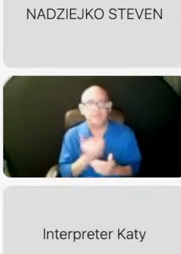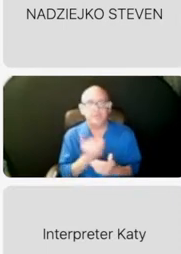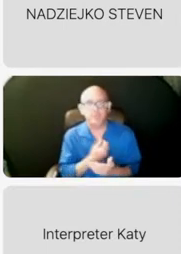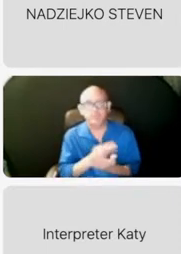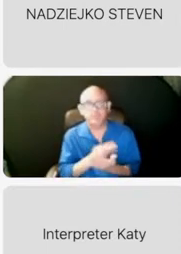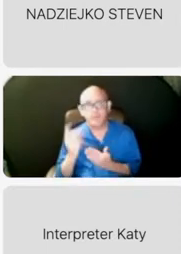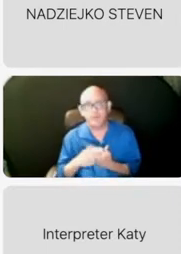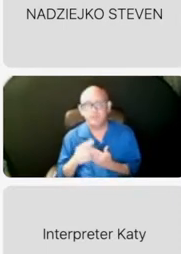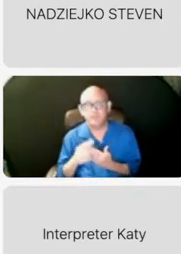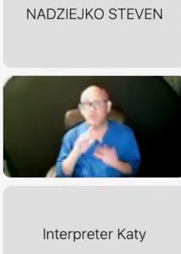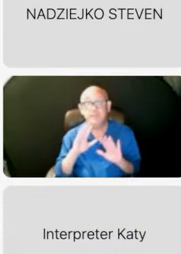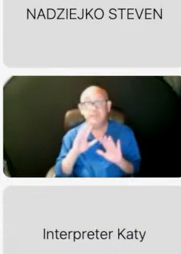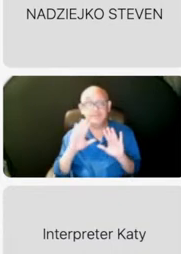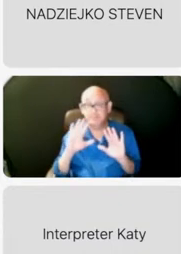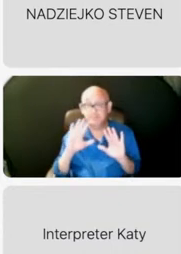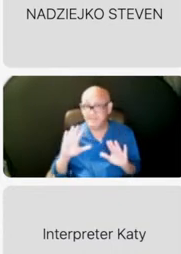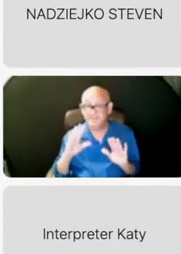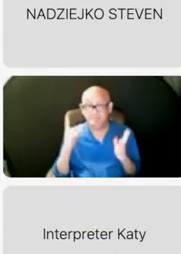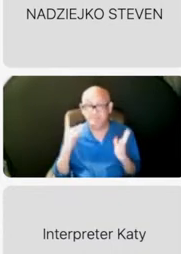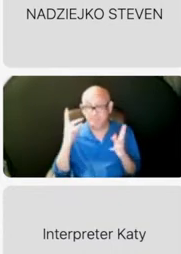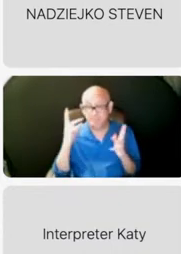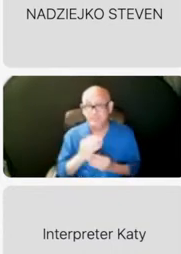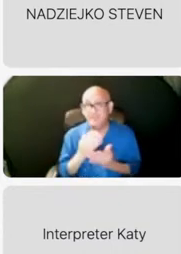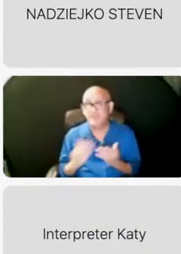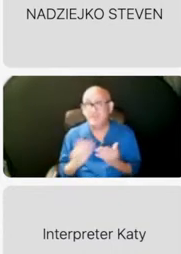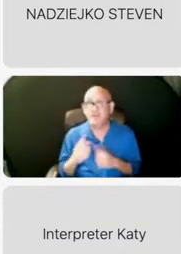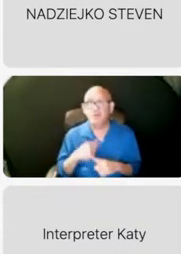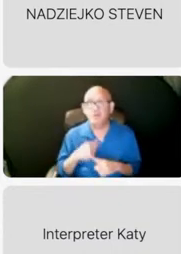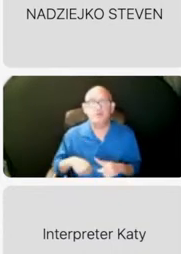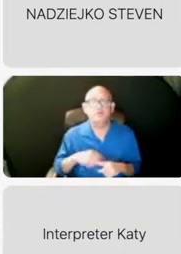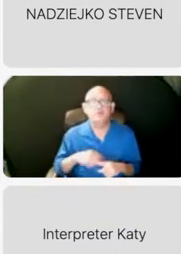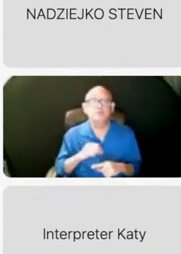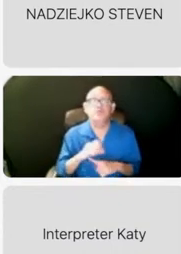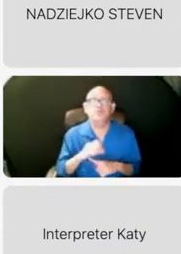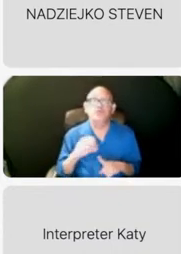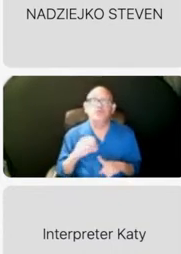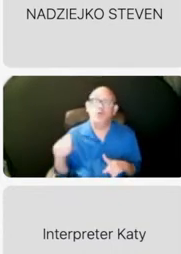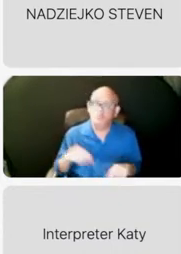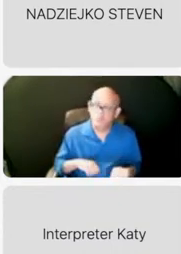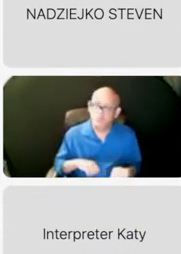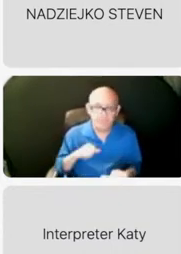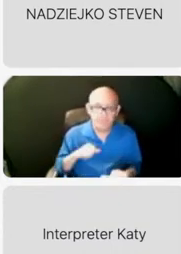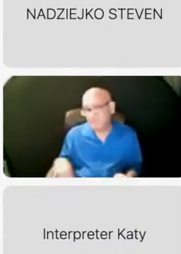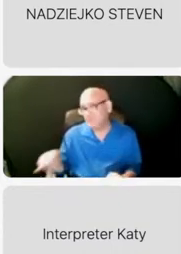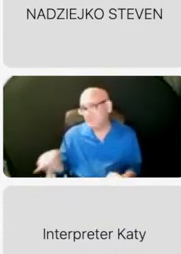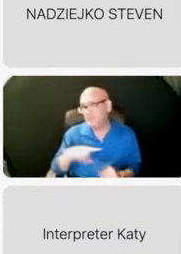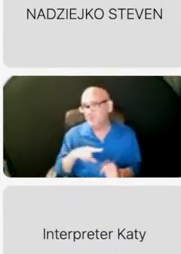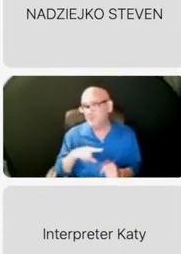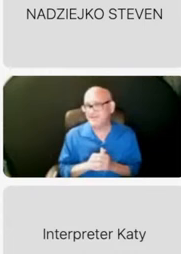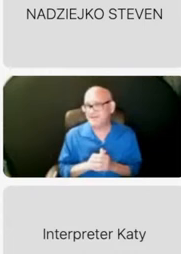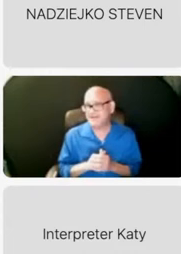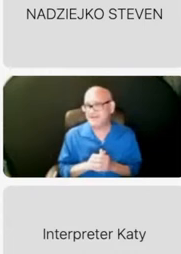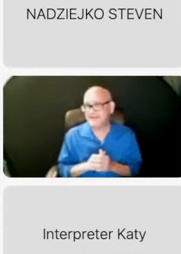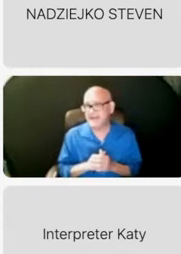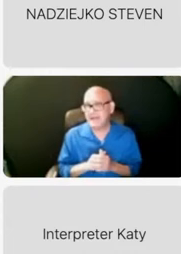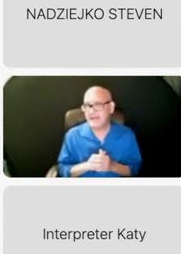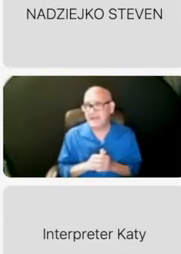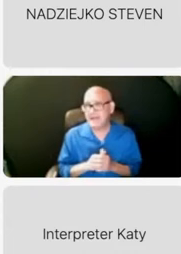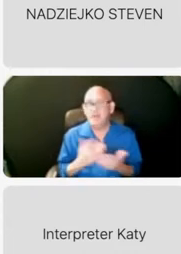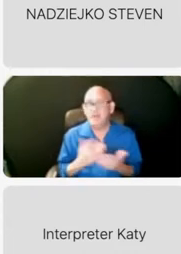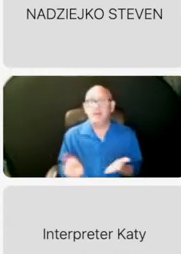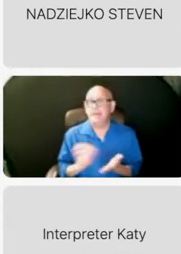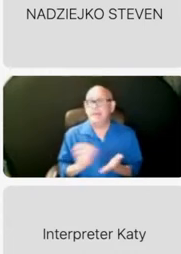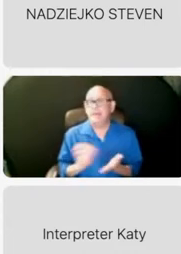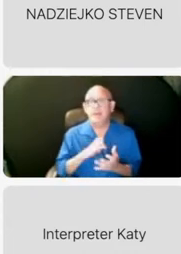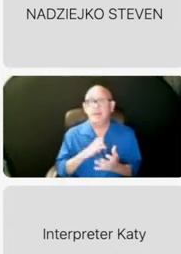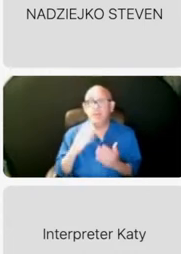thing and so we are so so proud of you and again i want to thank your your